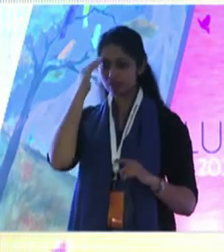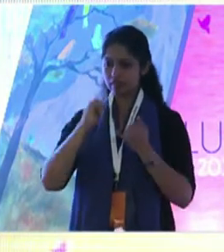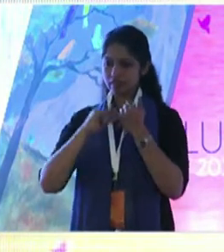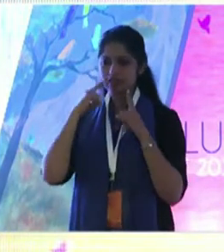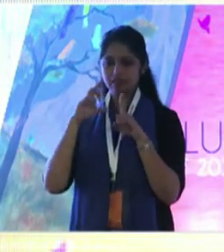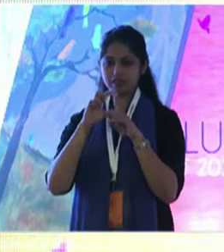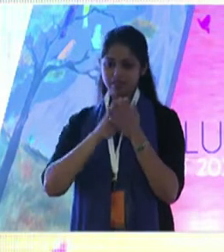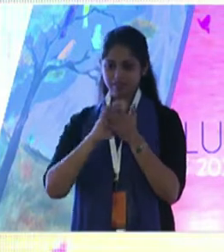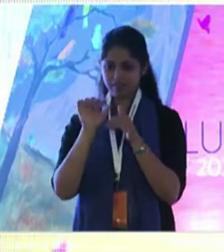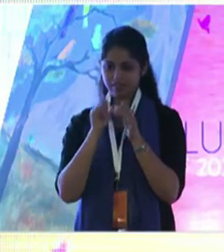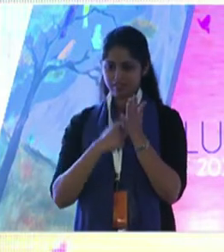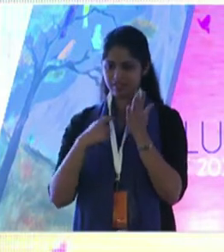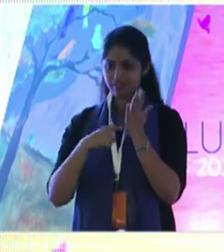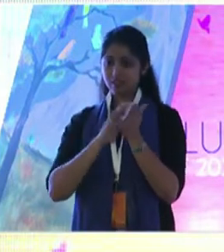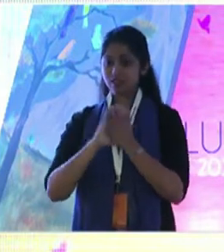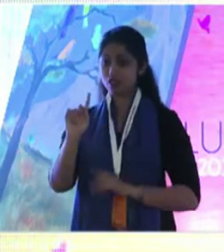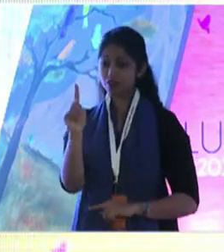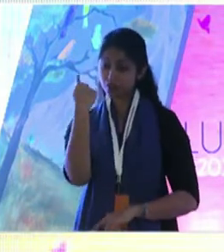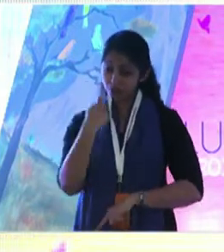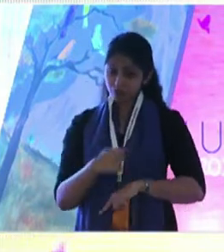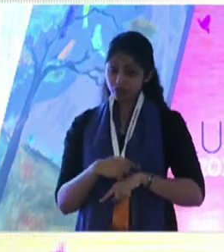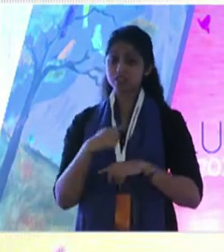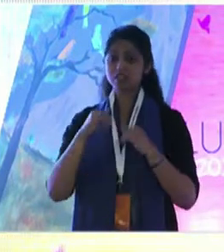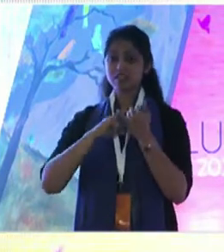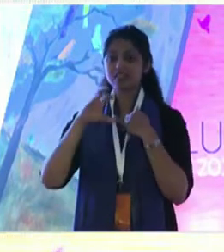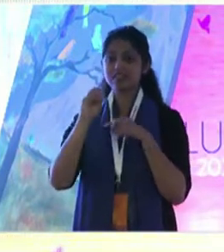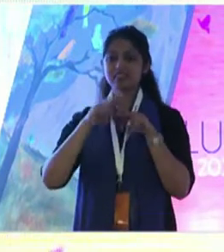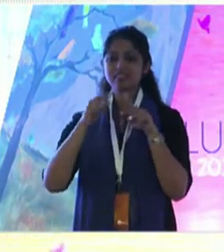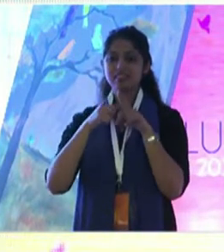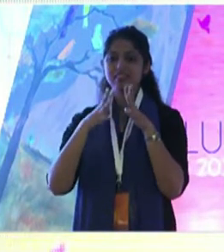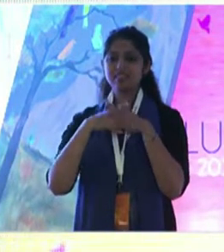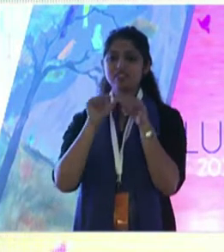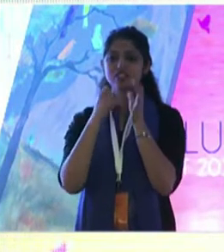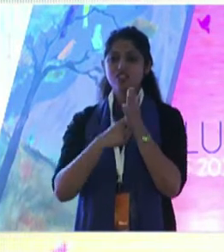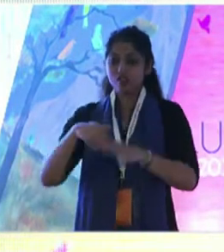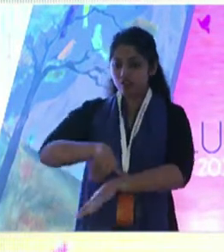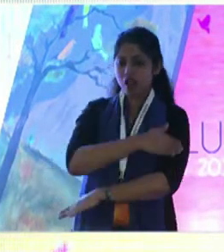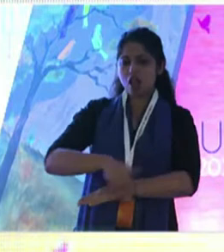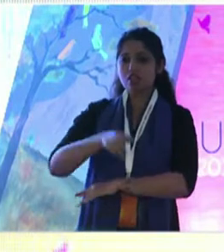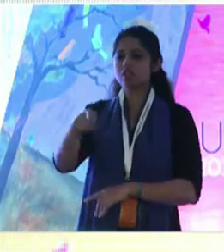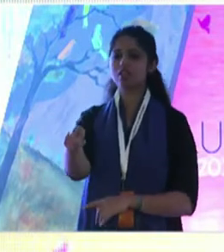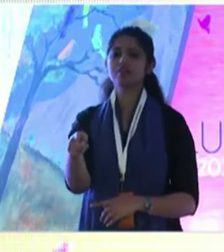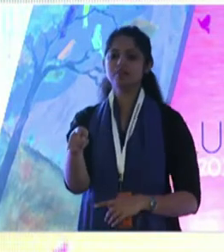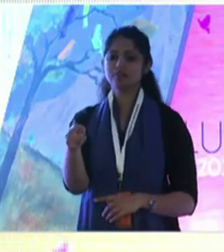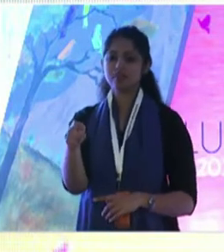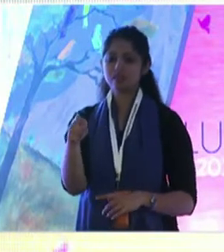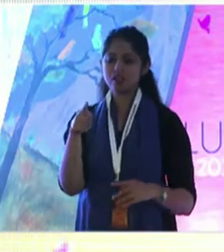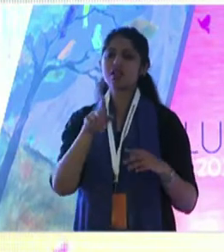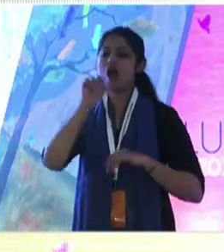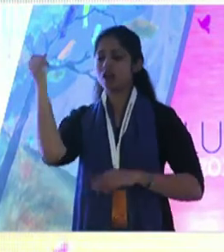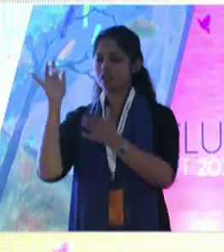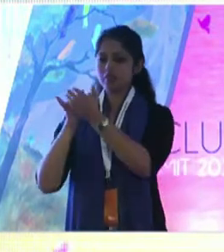on to become the country's first software engineer and is now a very, very gifted employee at Mphasis.